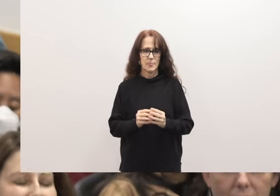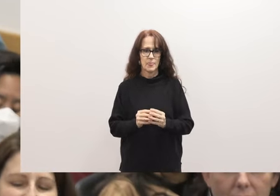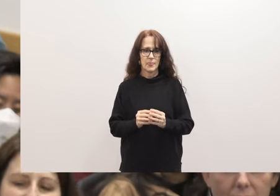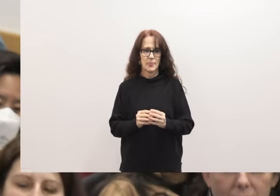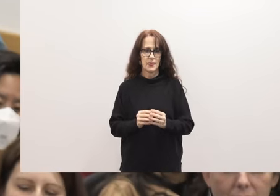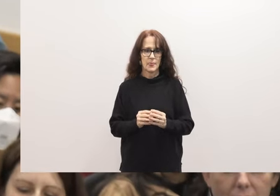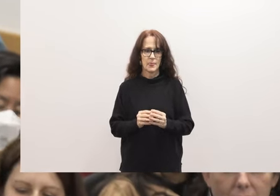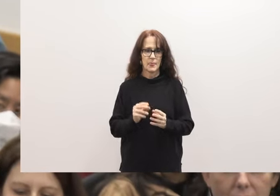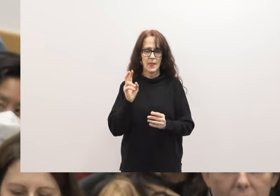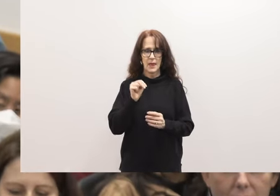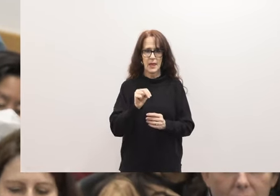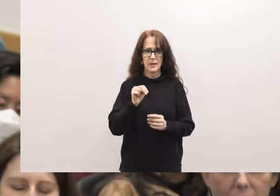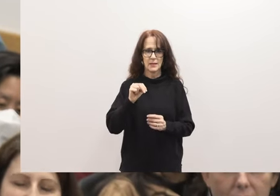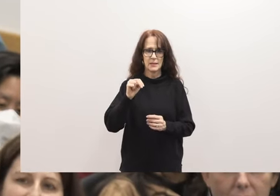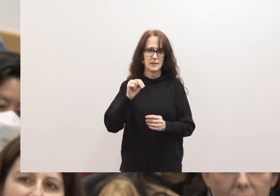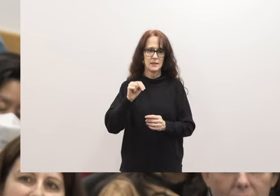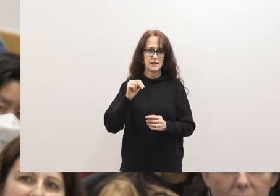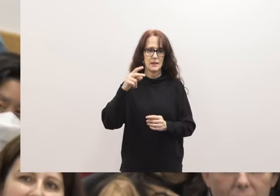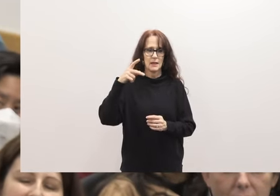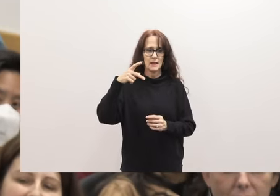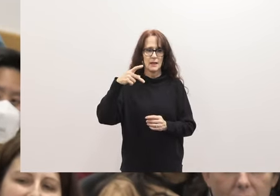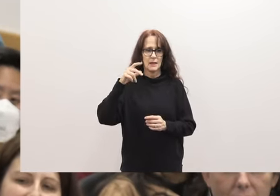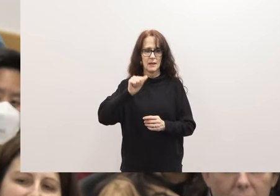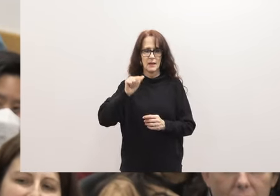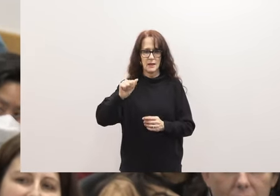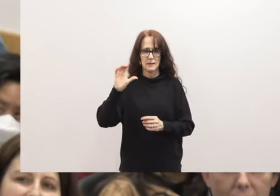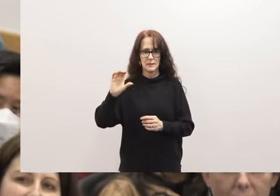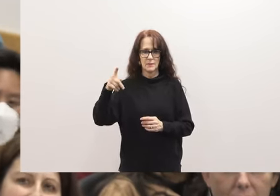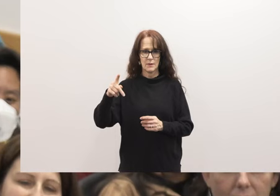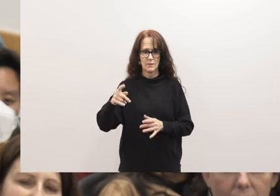and the NAACP award and scholarship winner.